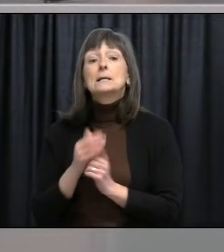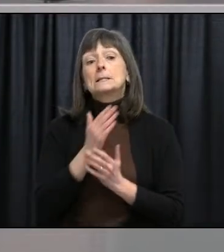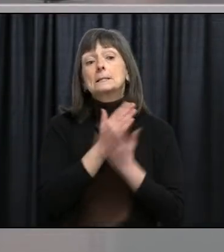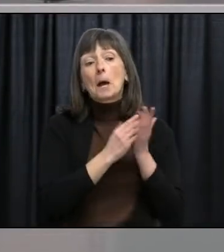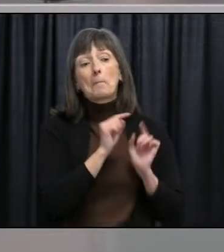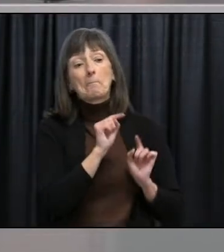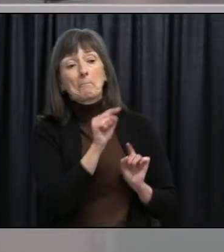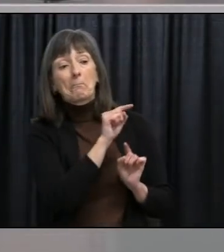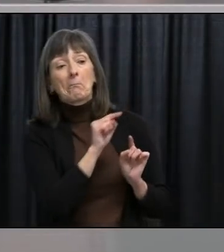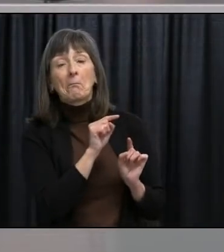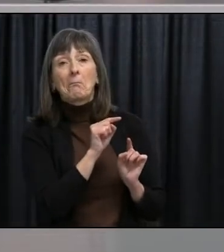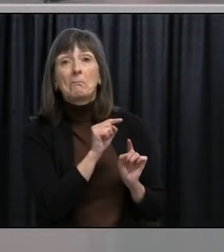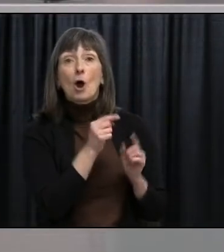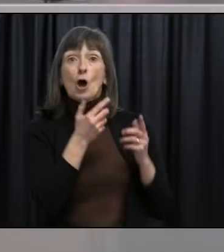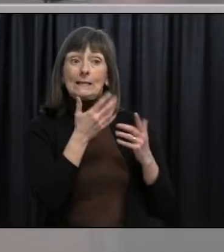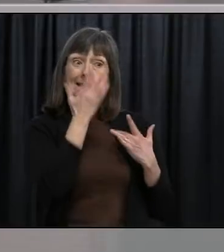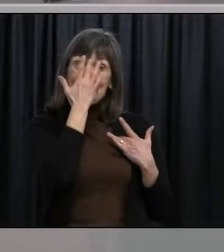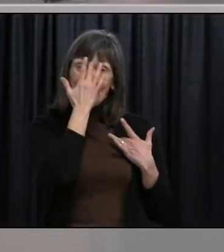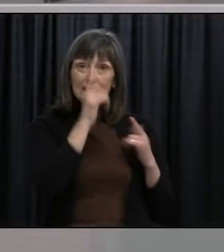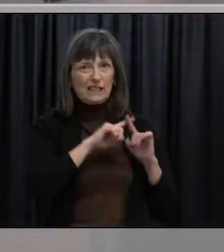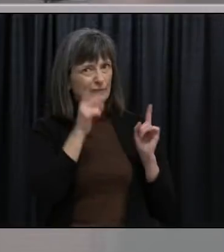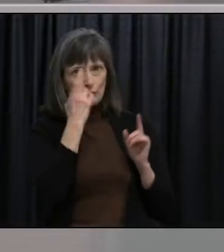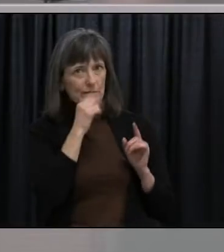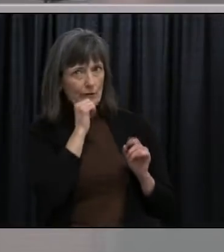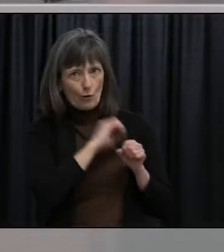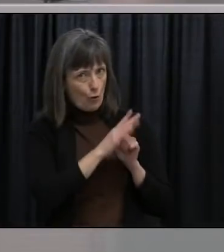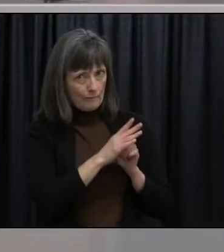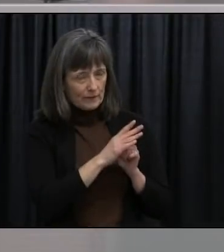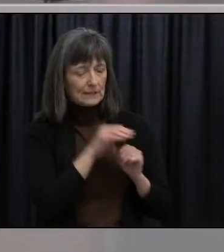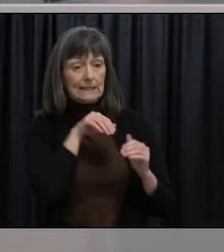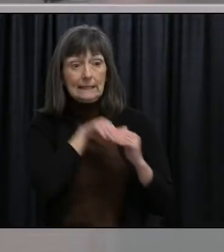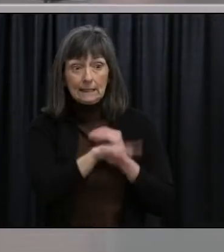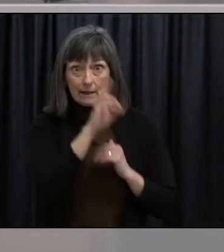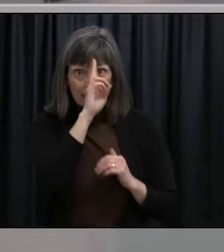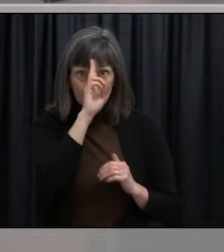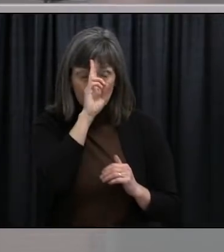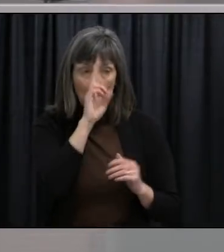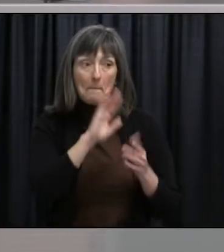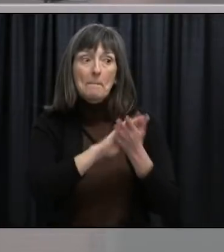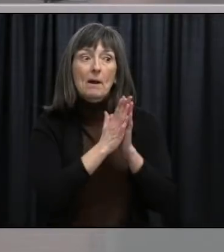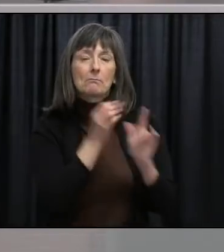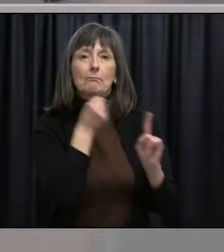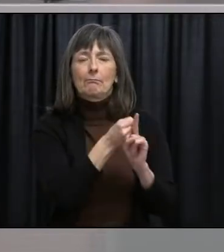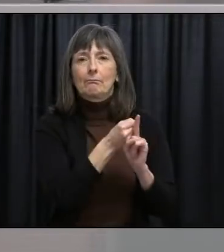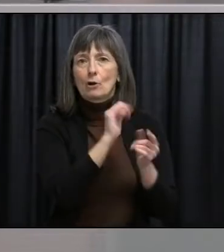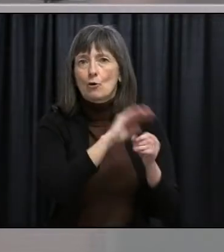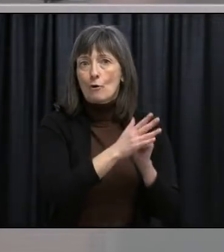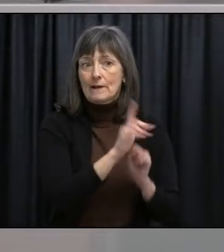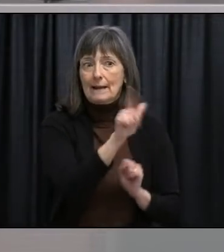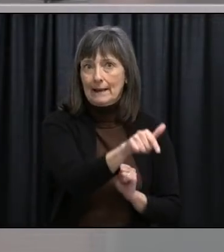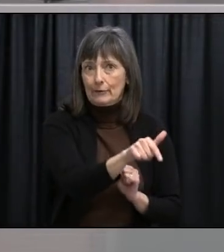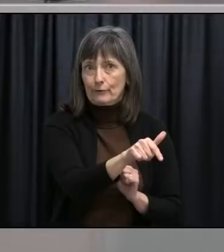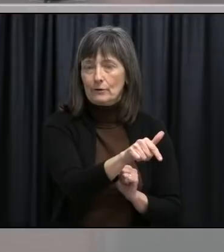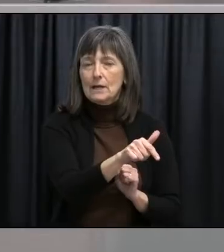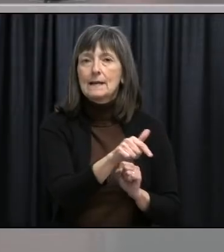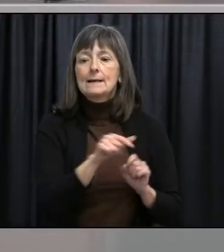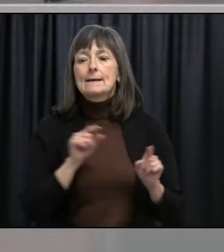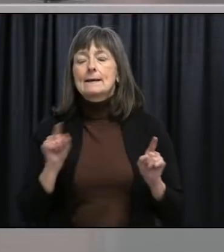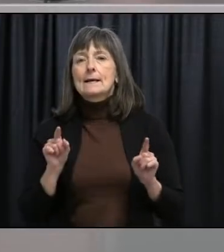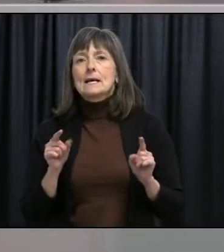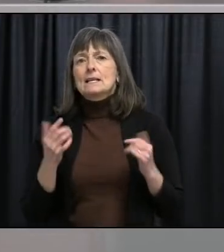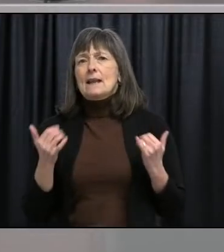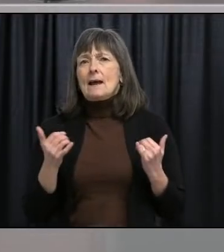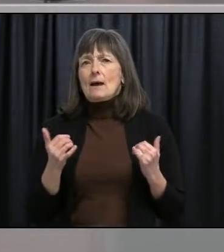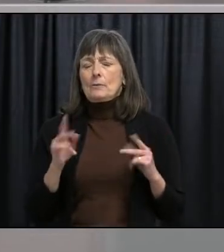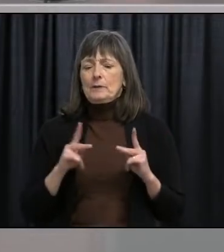for other concerns prior to their contraction. So for those persons who suffer from anxiety and are currently in a very difficult way, it feels like it